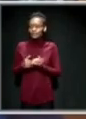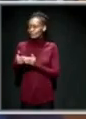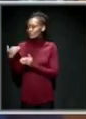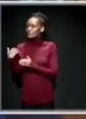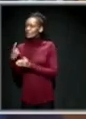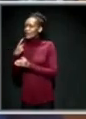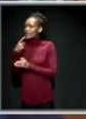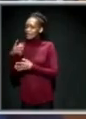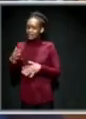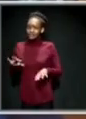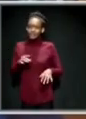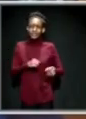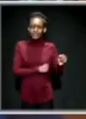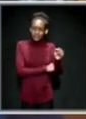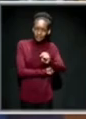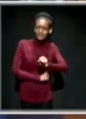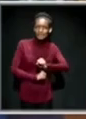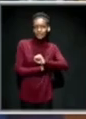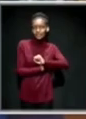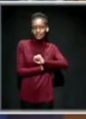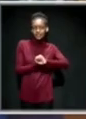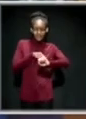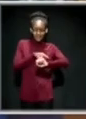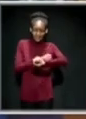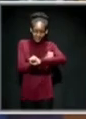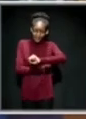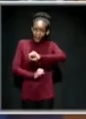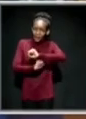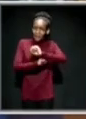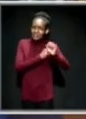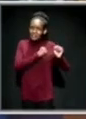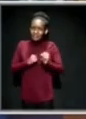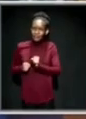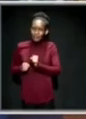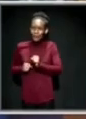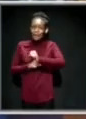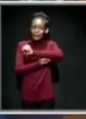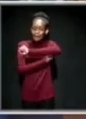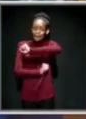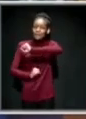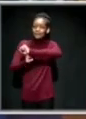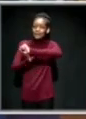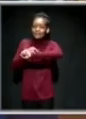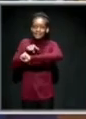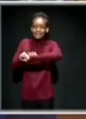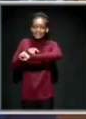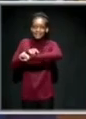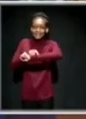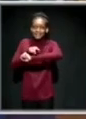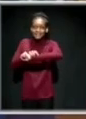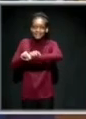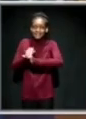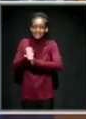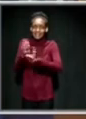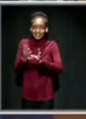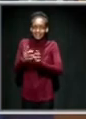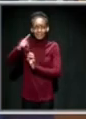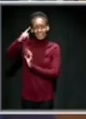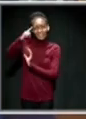foundation. So we are building a strong foundation, and that foundation begins with the brain